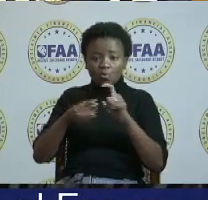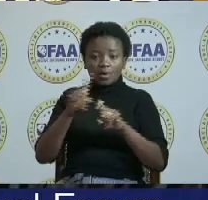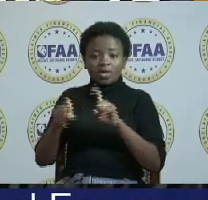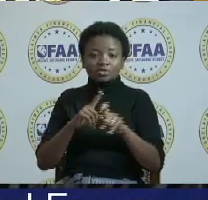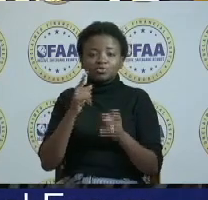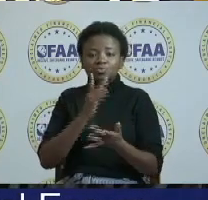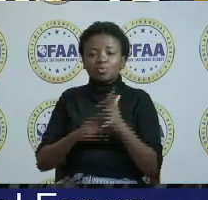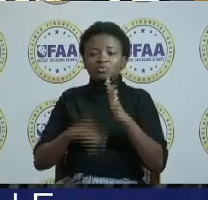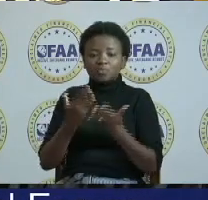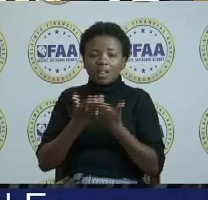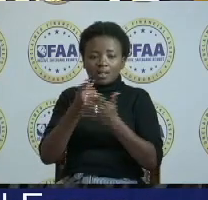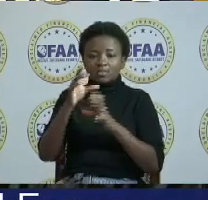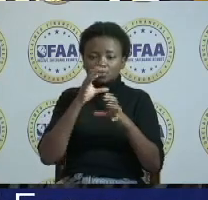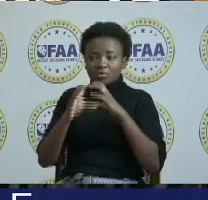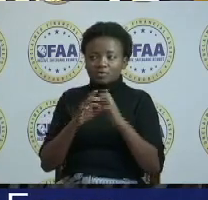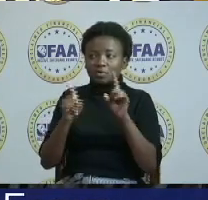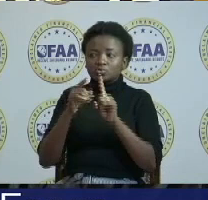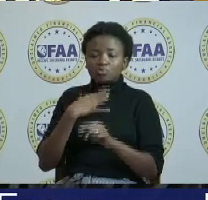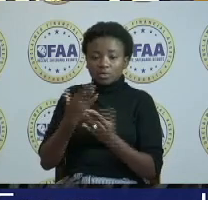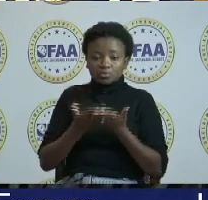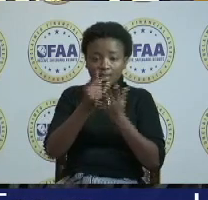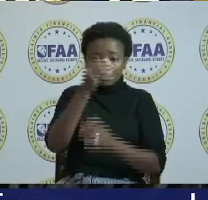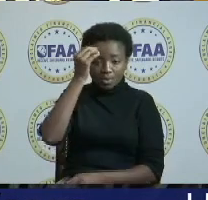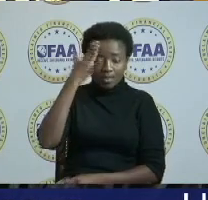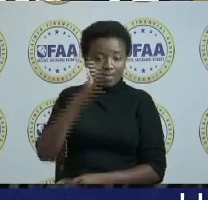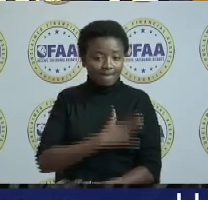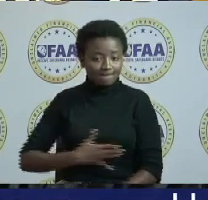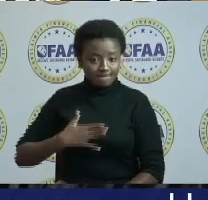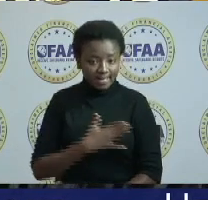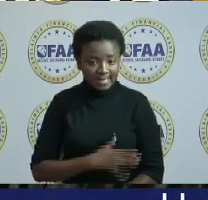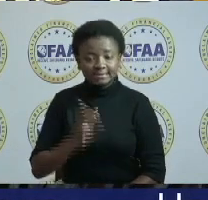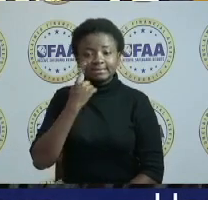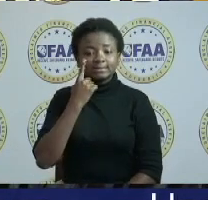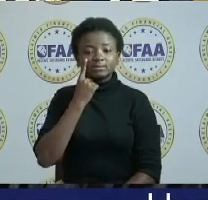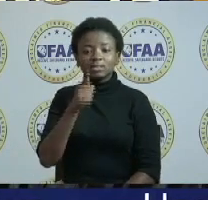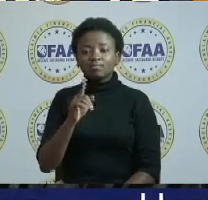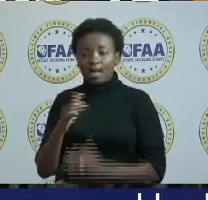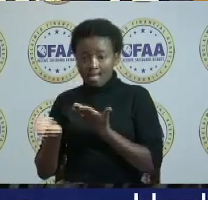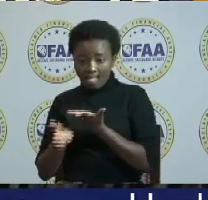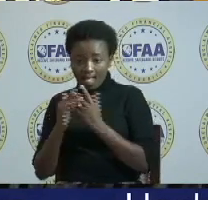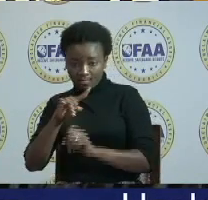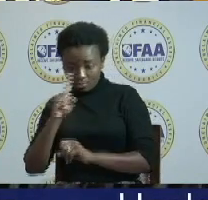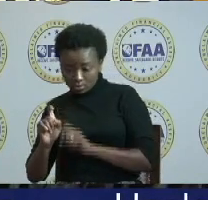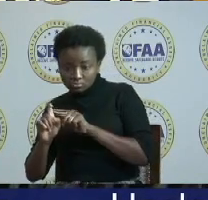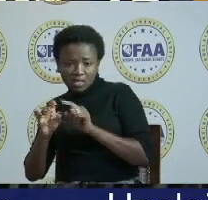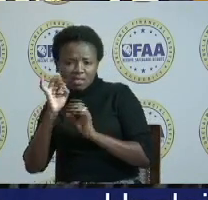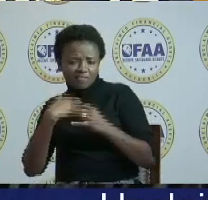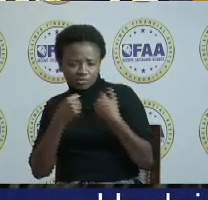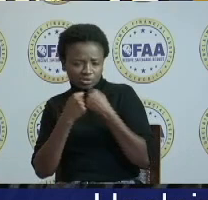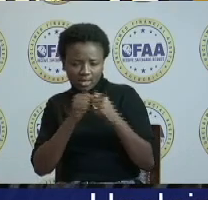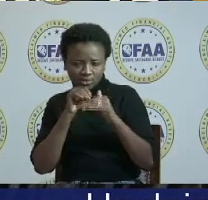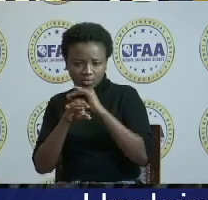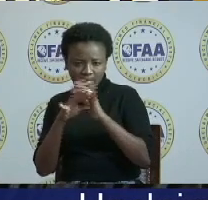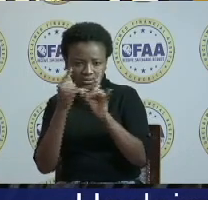this conversation. And yes, I'd like to remind you, please have a look at the help tab, just in case you're having a challenge in being